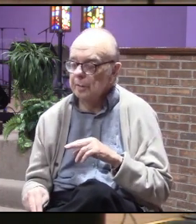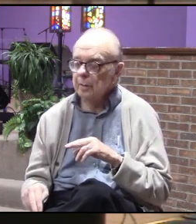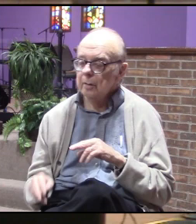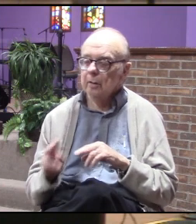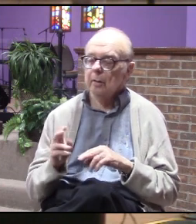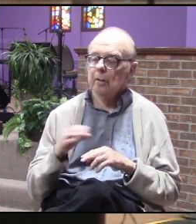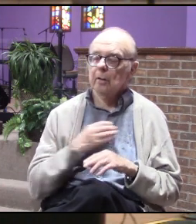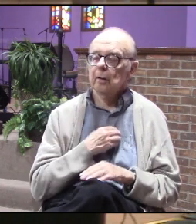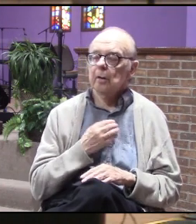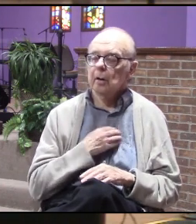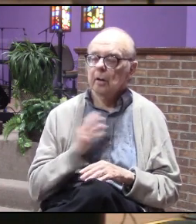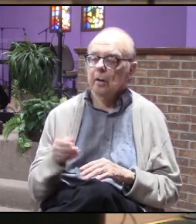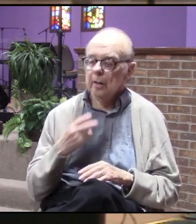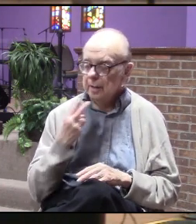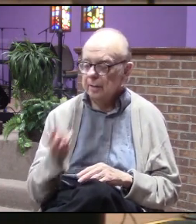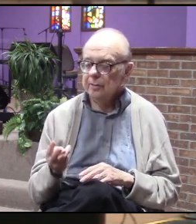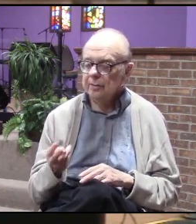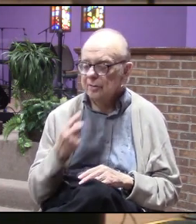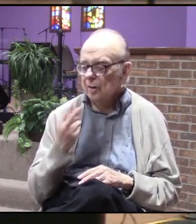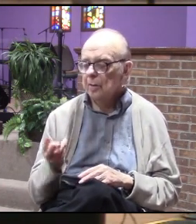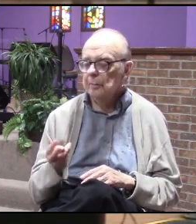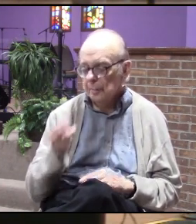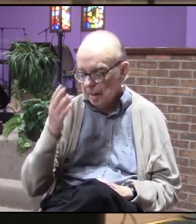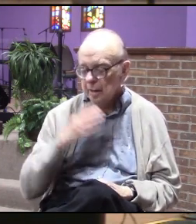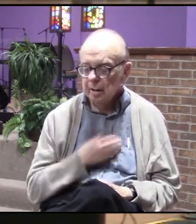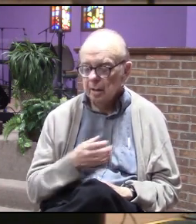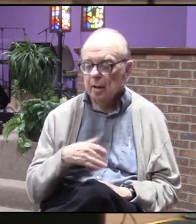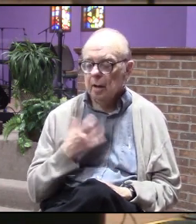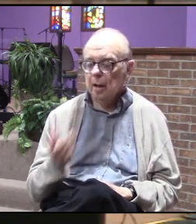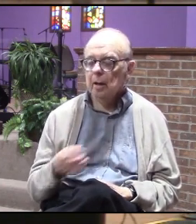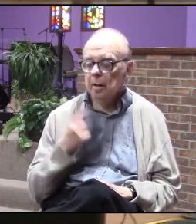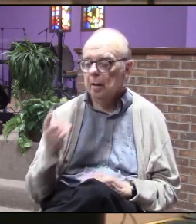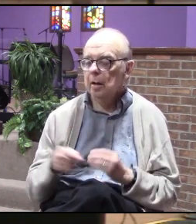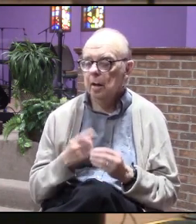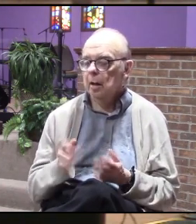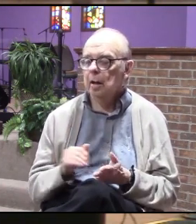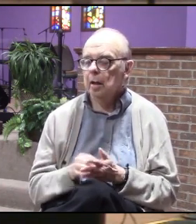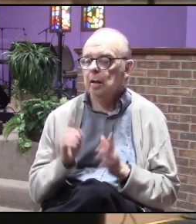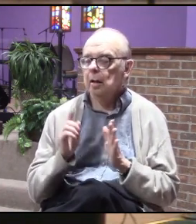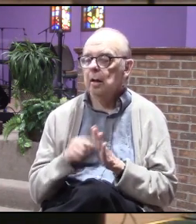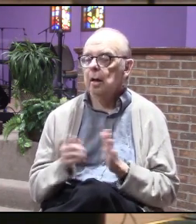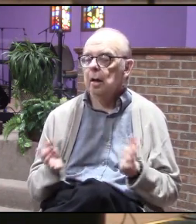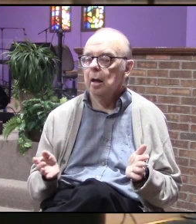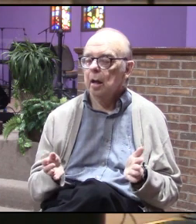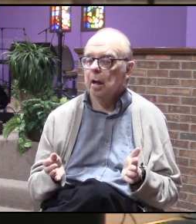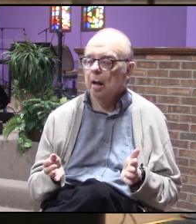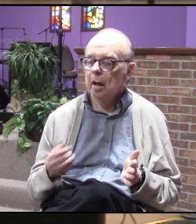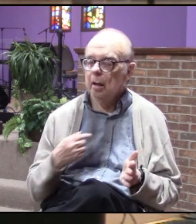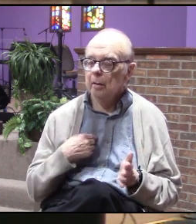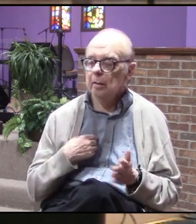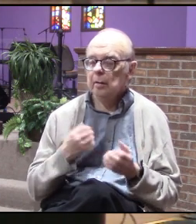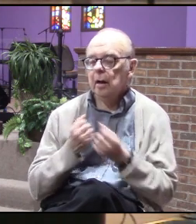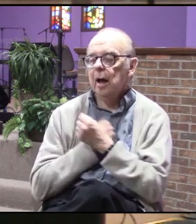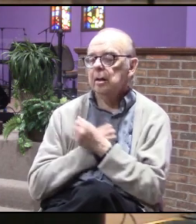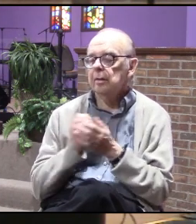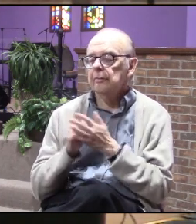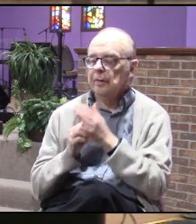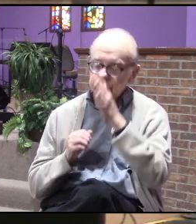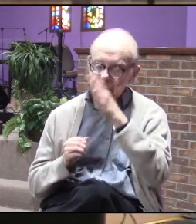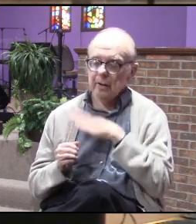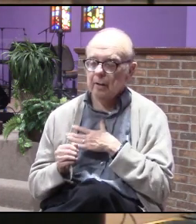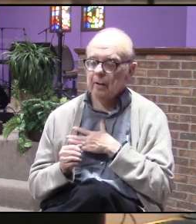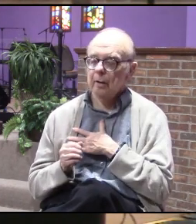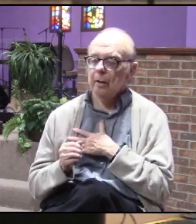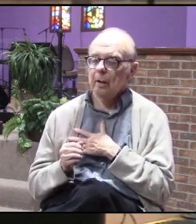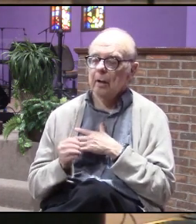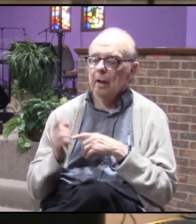And as the officer witnessed the man's pain, he said all he could think about at that moment was, "I love this man.